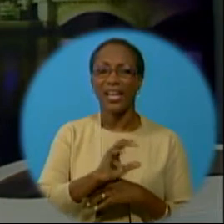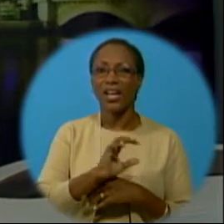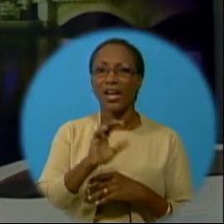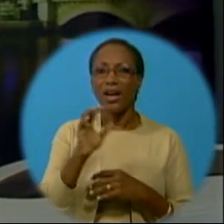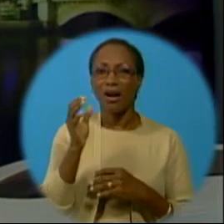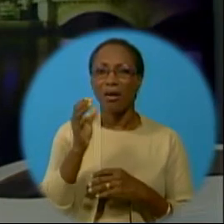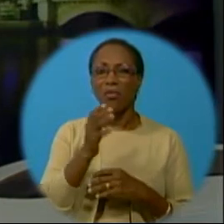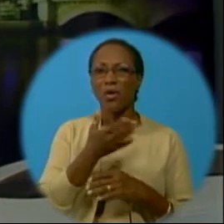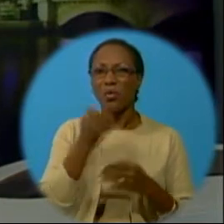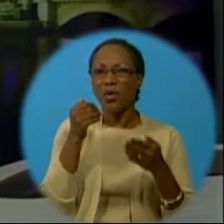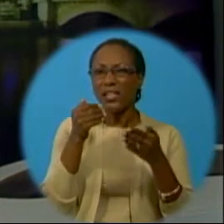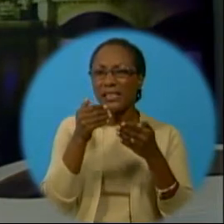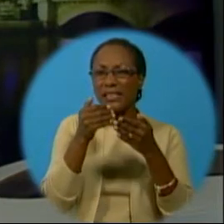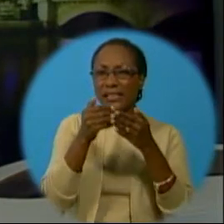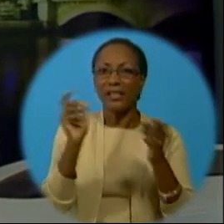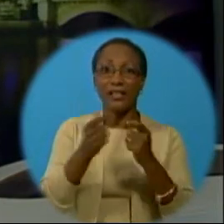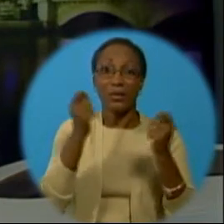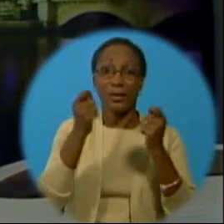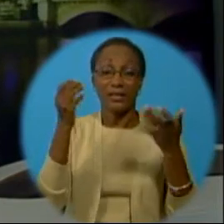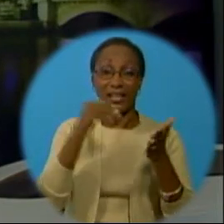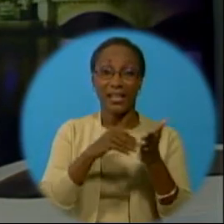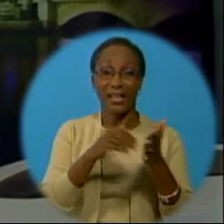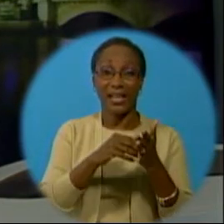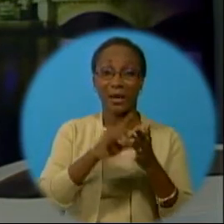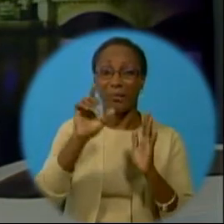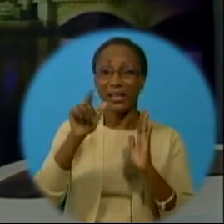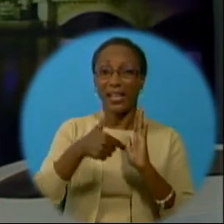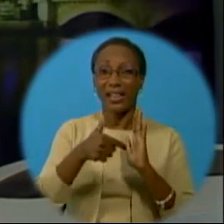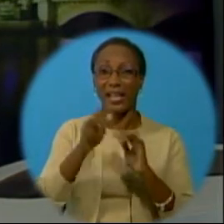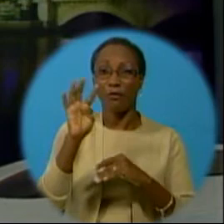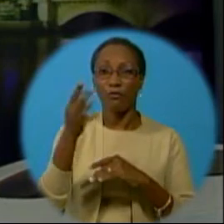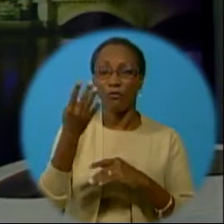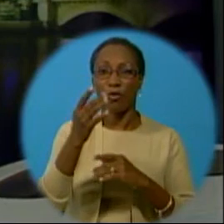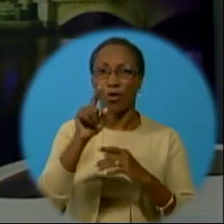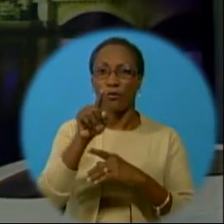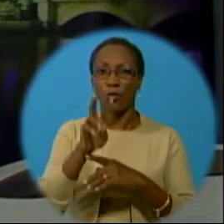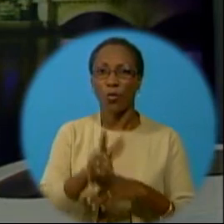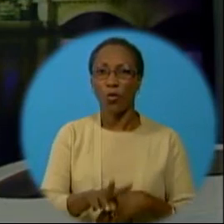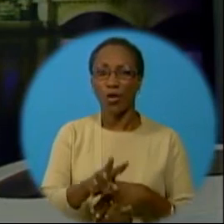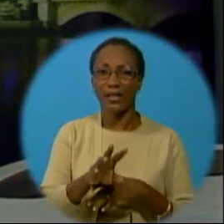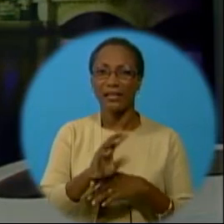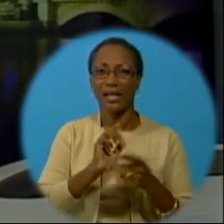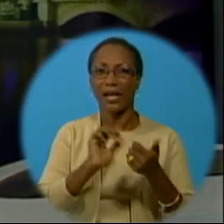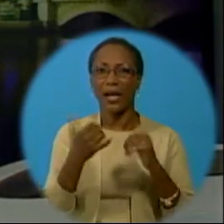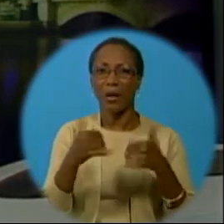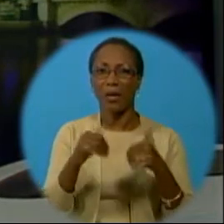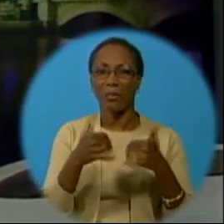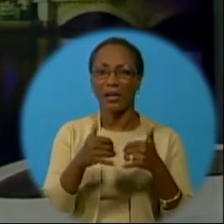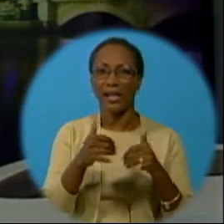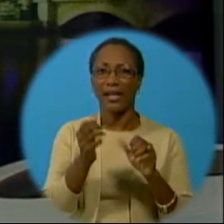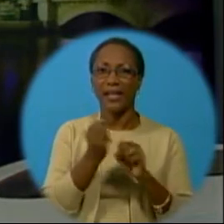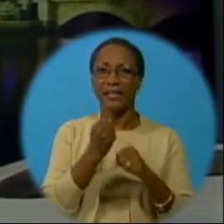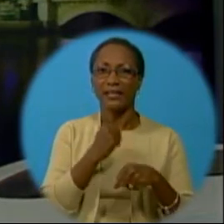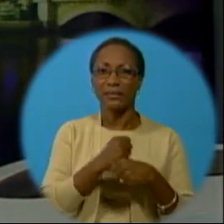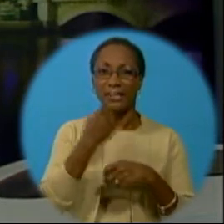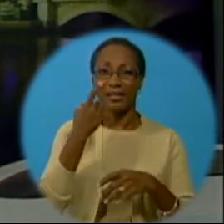as basketball champions in Barbados. But a late fourth-quarter rally by Smalta Pinelands last night has forced a decisive Game 5 in the